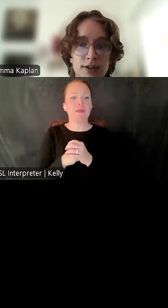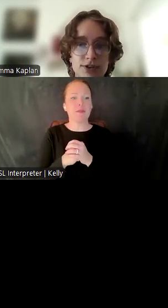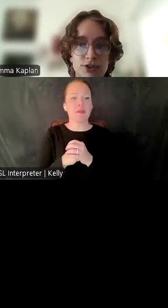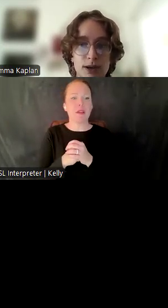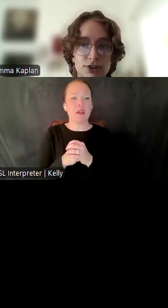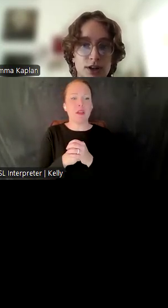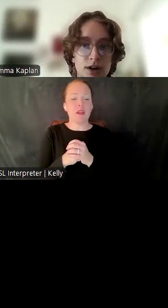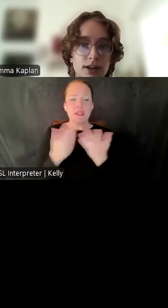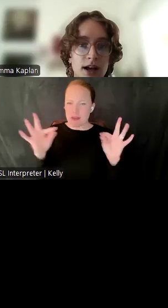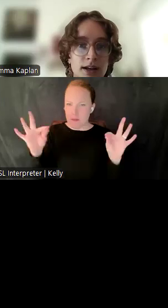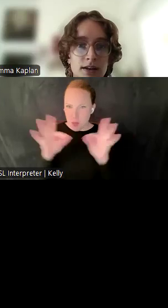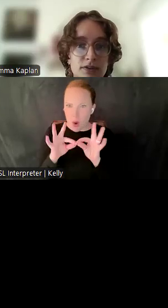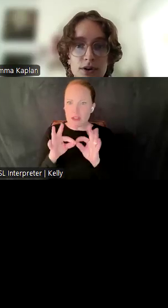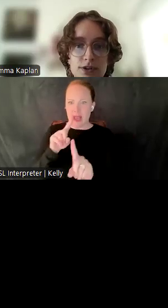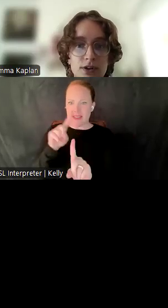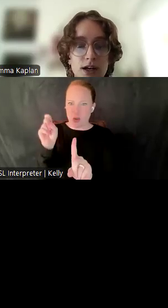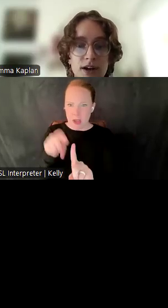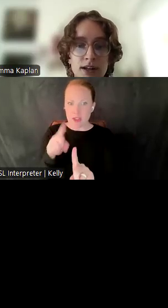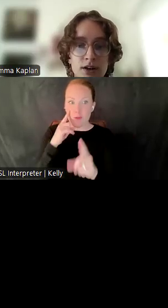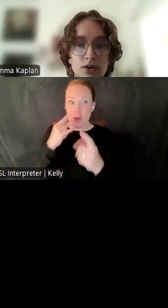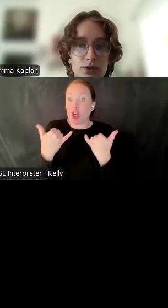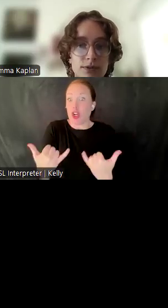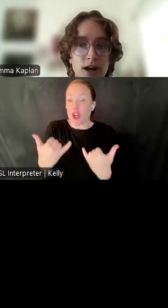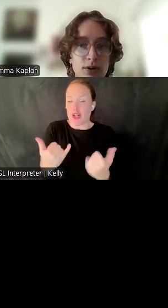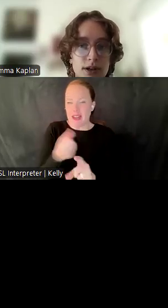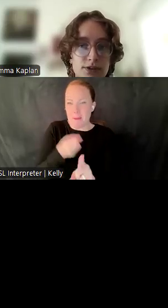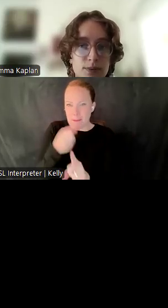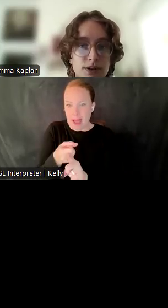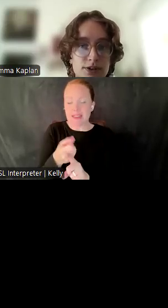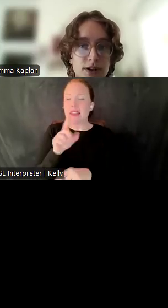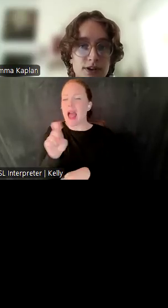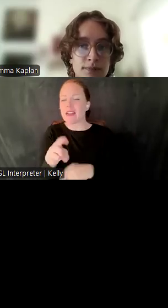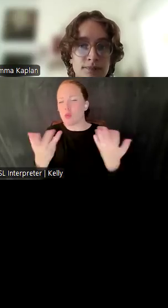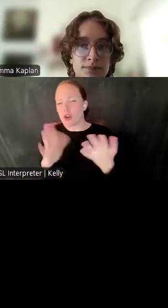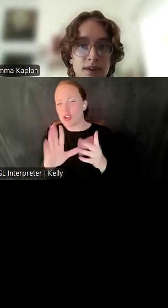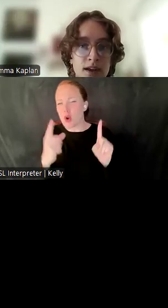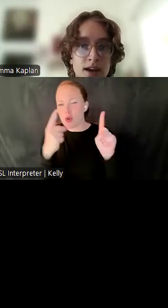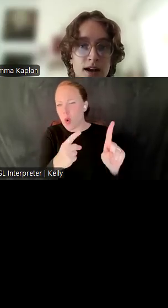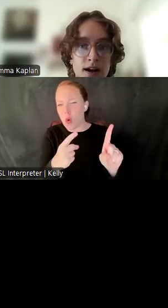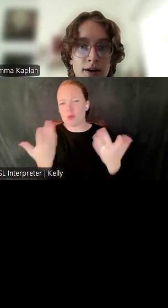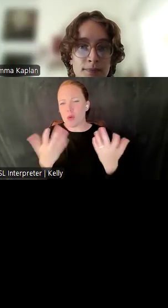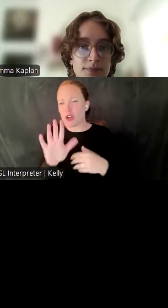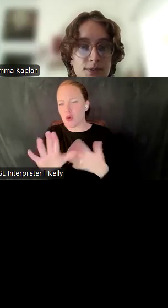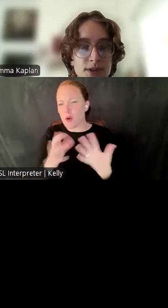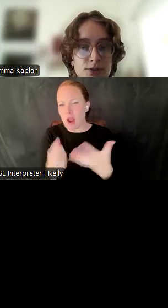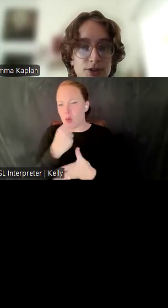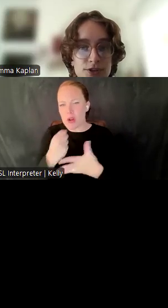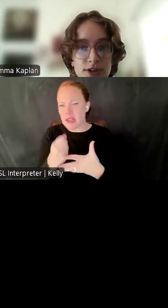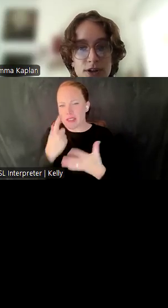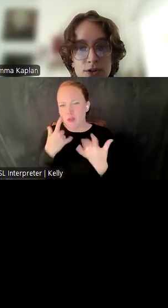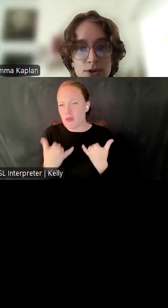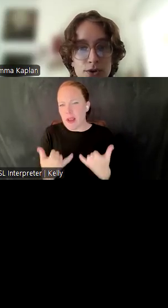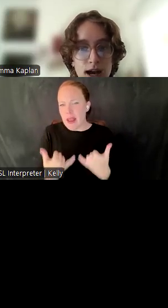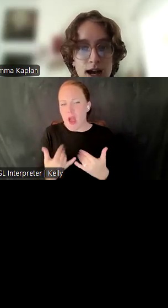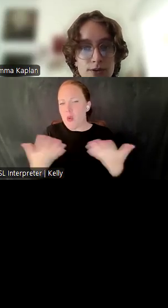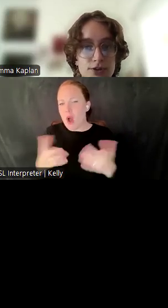current impact of the situation on the client and focus on clarifying their goals and priorities when discussing. Some of these questions